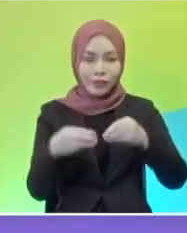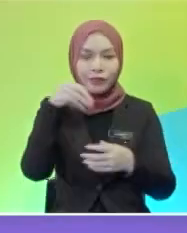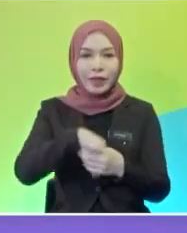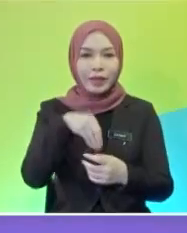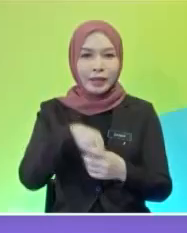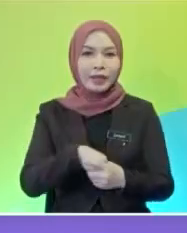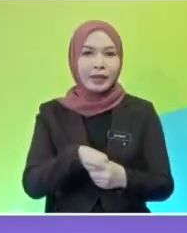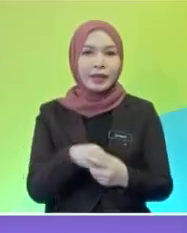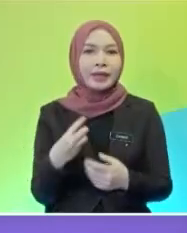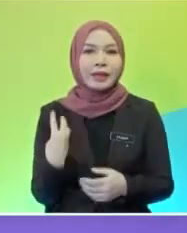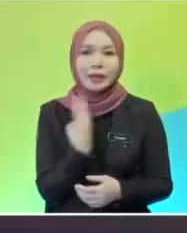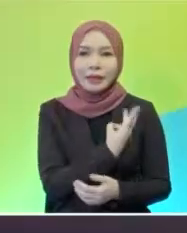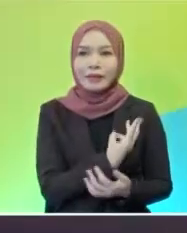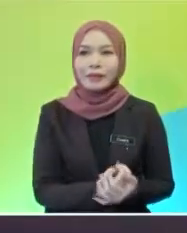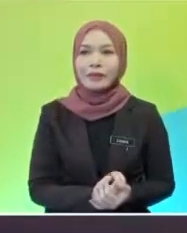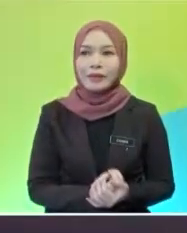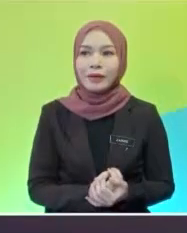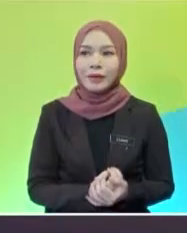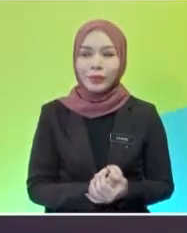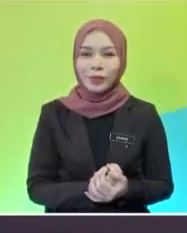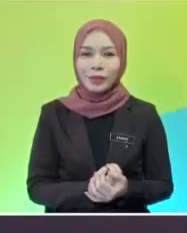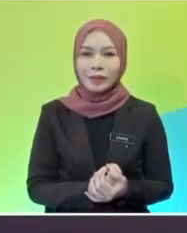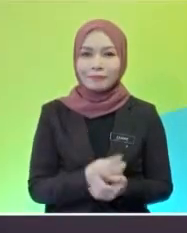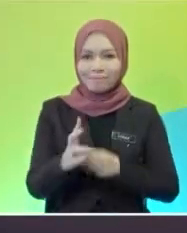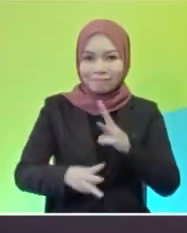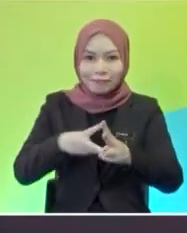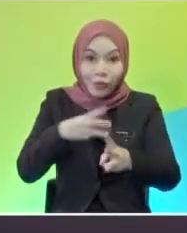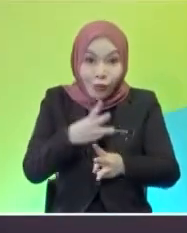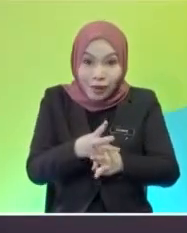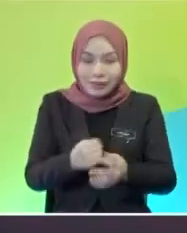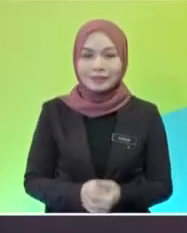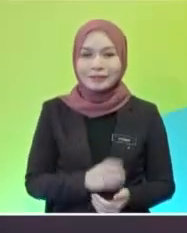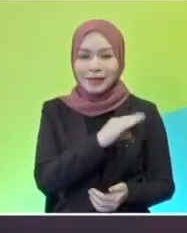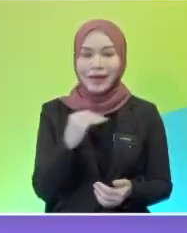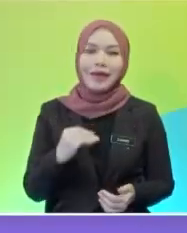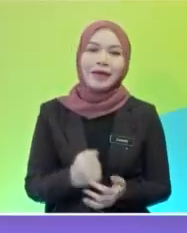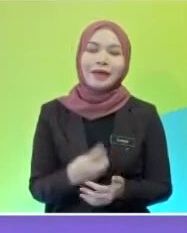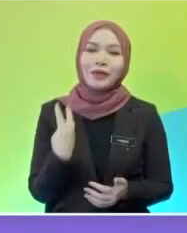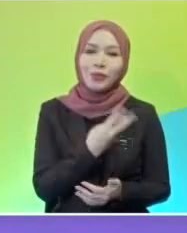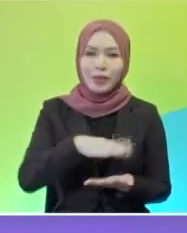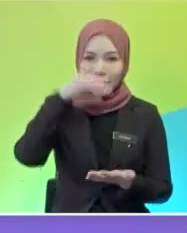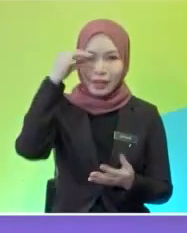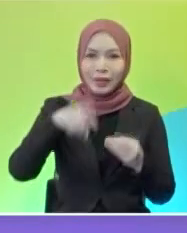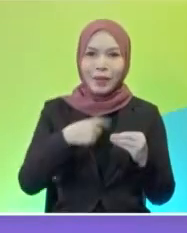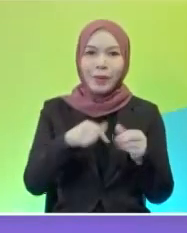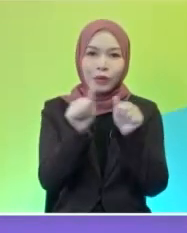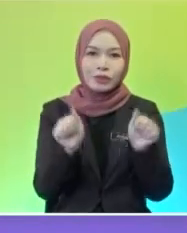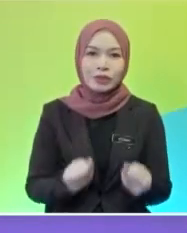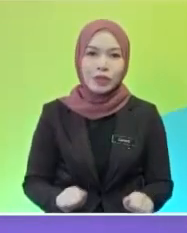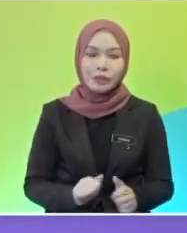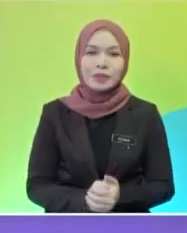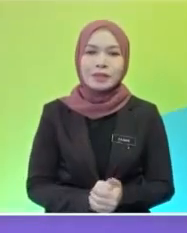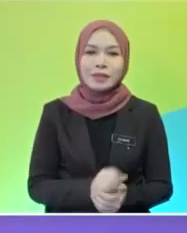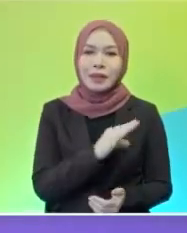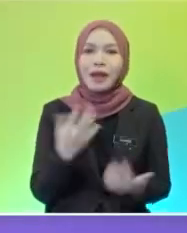environment. Yep, around us. Yes, around us. And we also learned about shapes. Okay, shapes are interesting and shapes